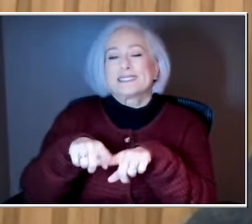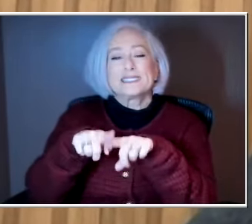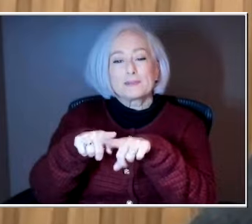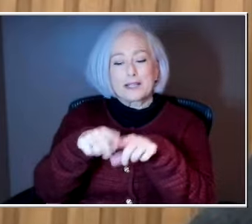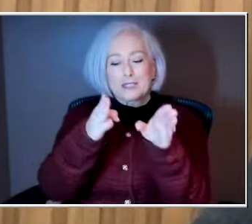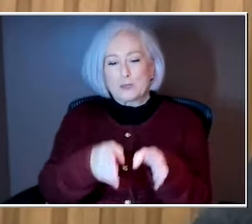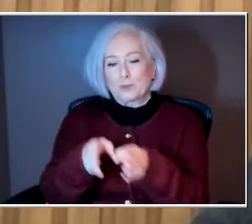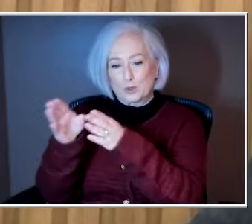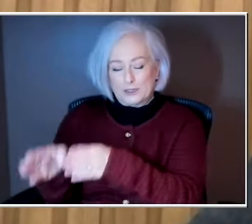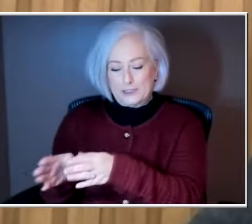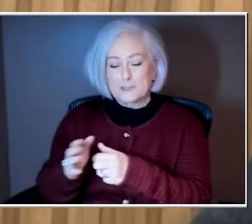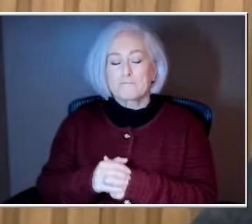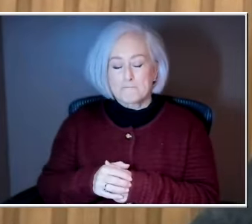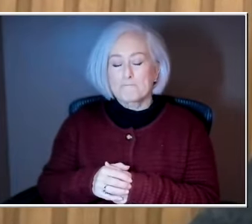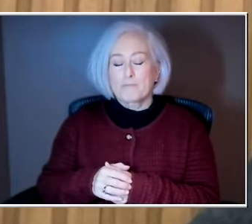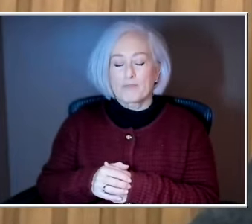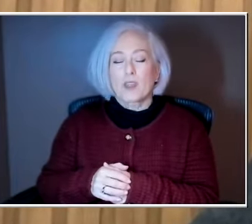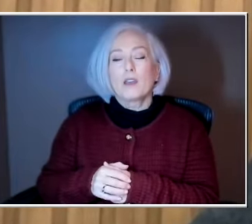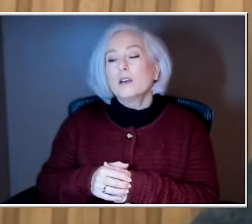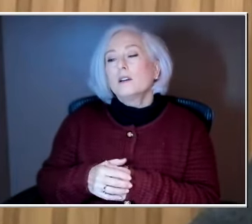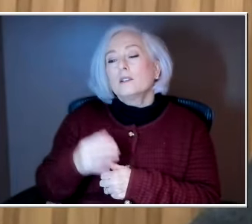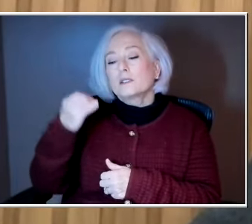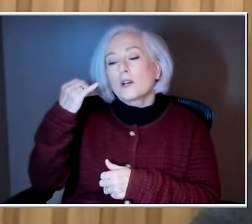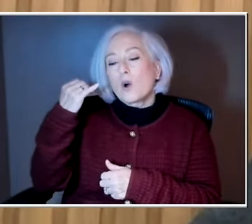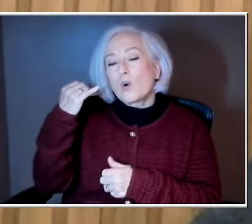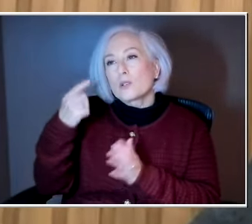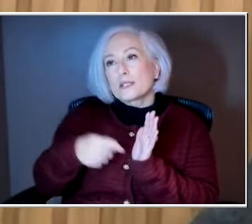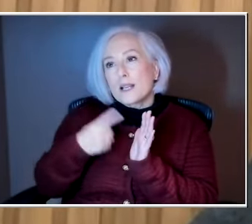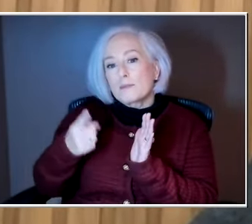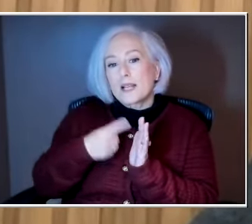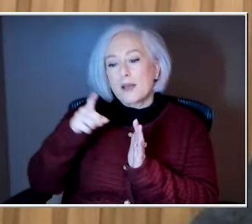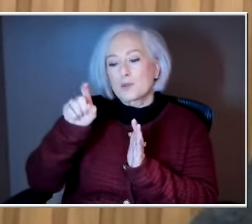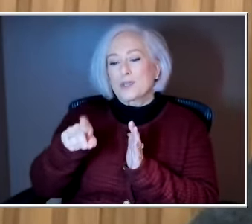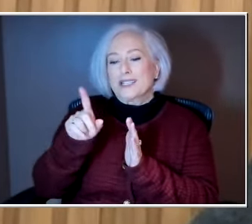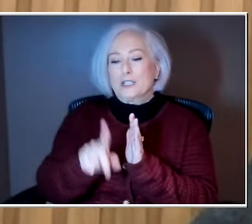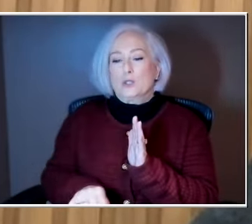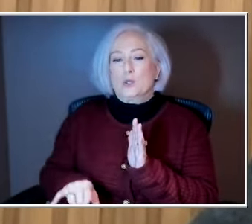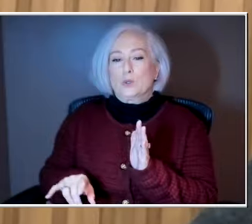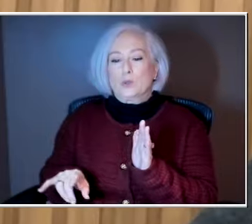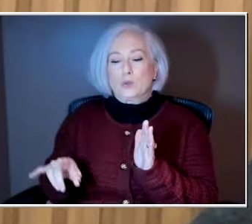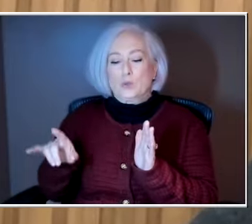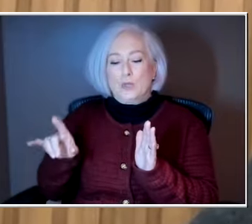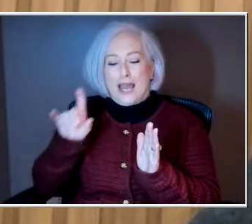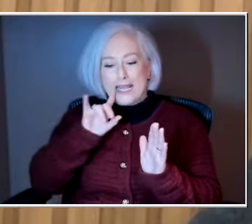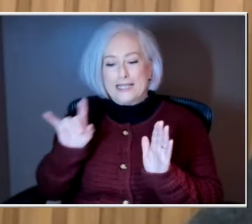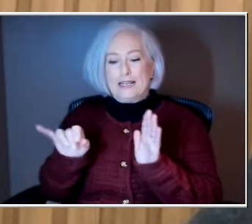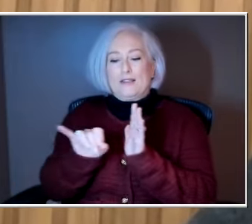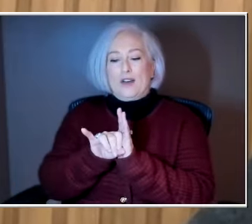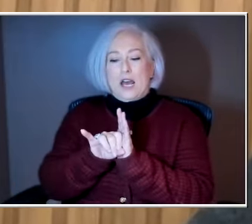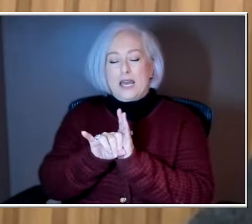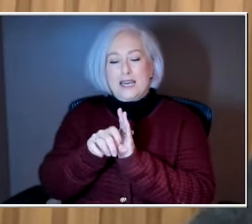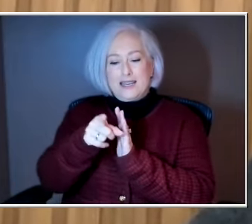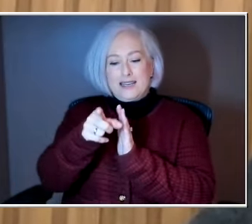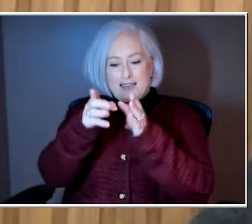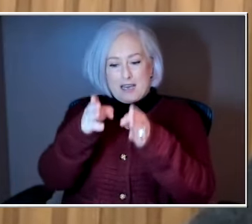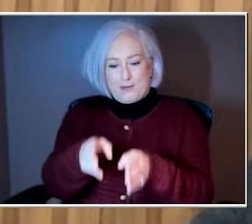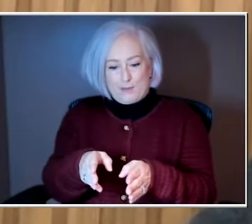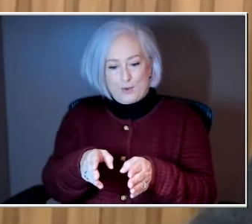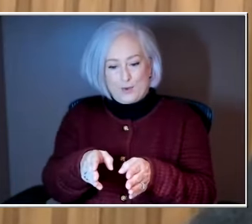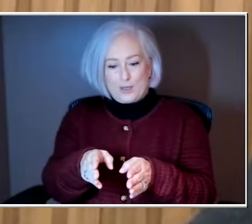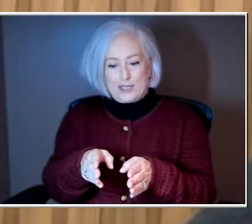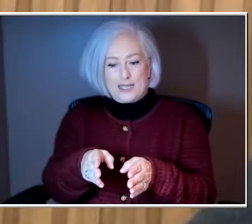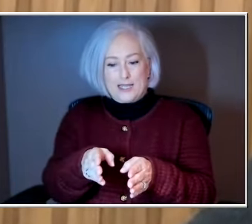supportive, and so if we can not acknowledge that sometimes that support may not be the way that that person feels supported, ask,